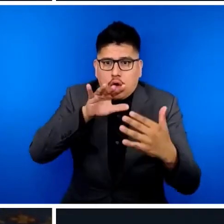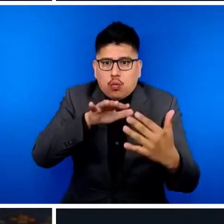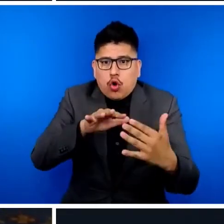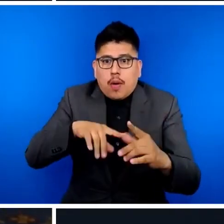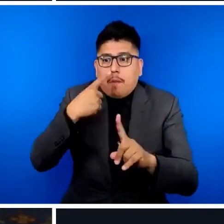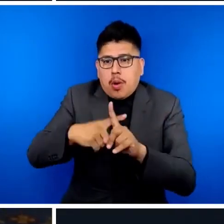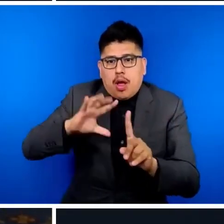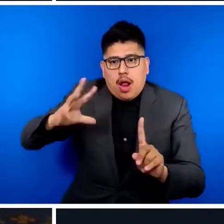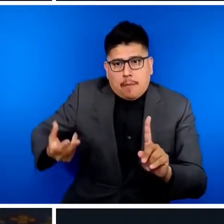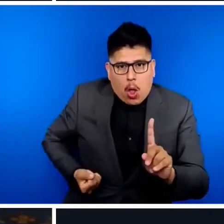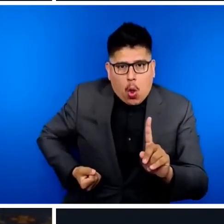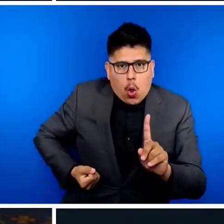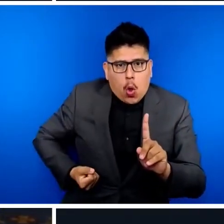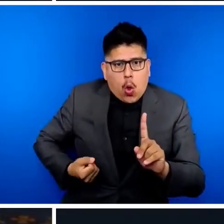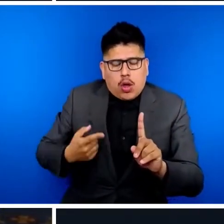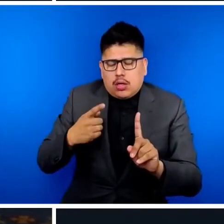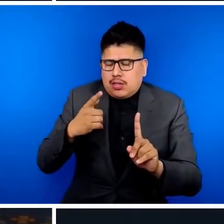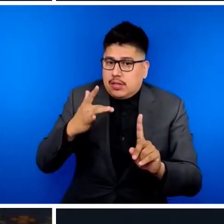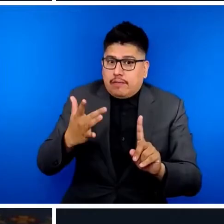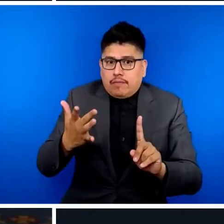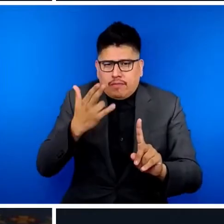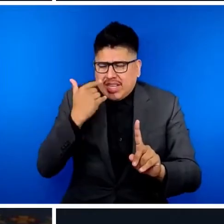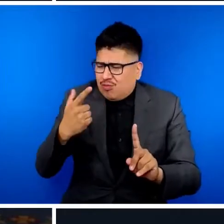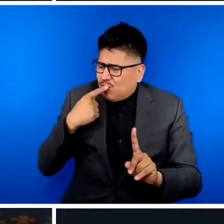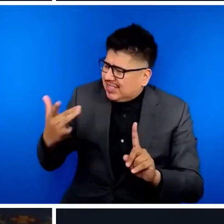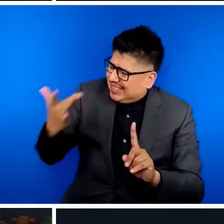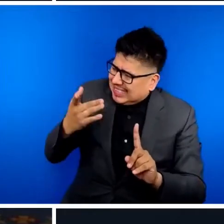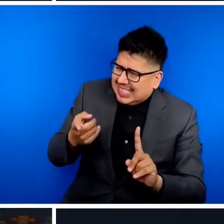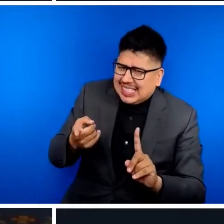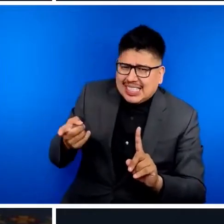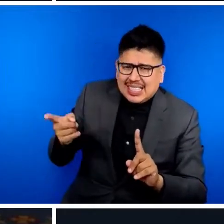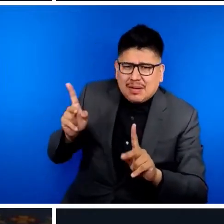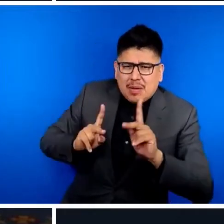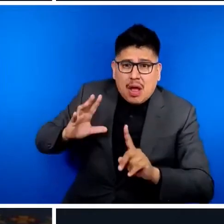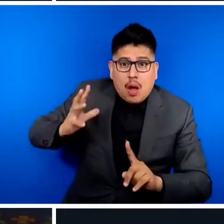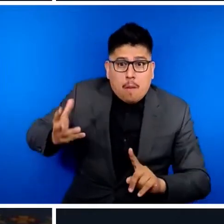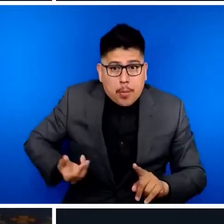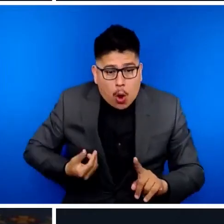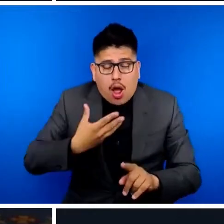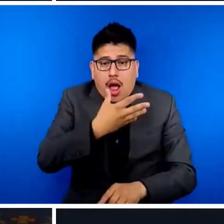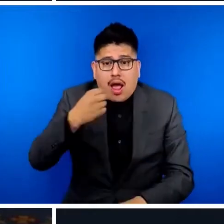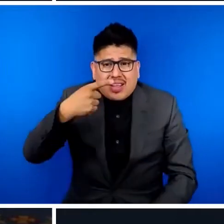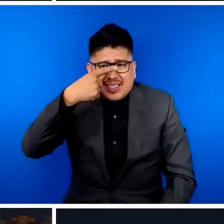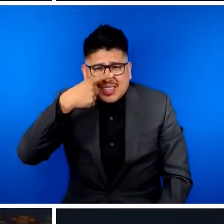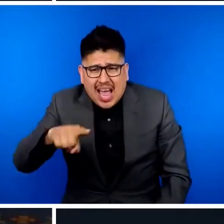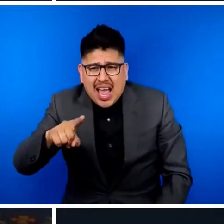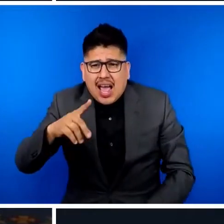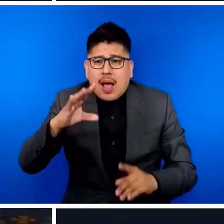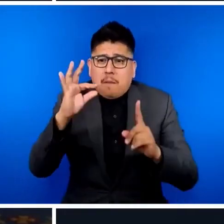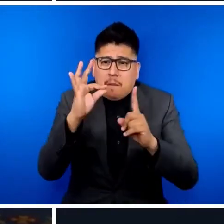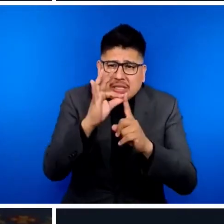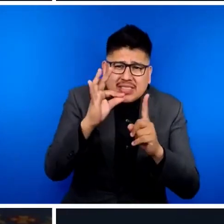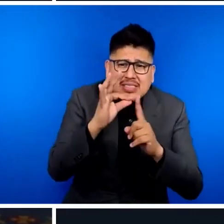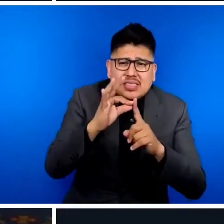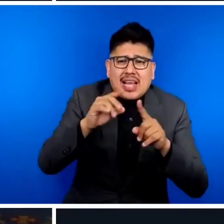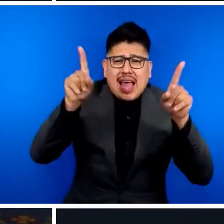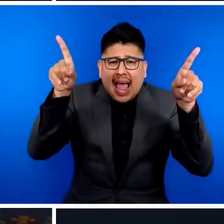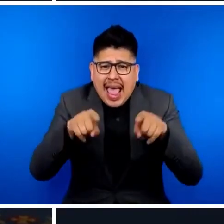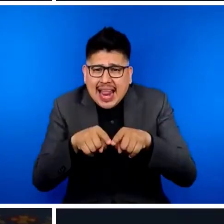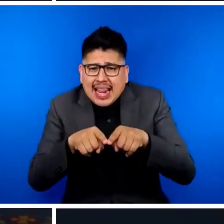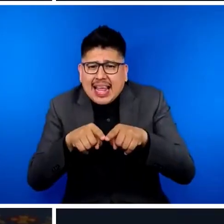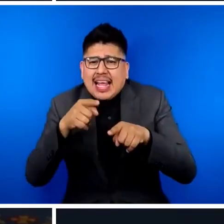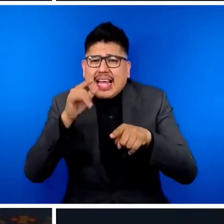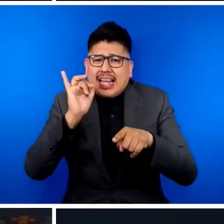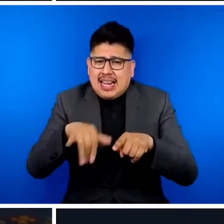Sick people. Cambodia and Thailand. Pakistan and India would have been a nuclear war.